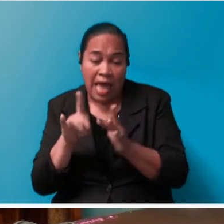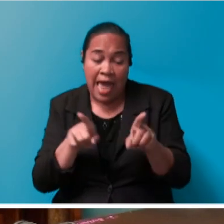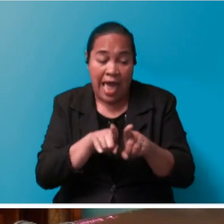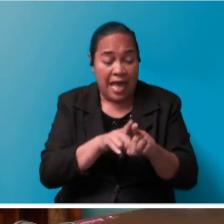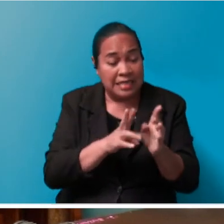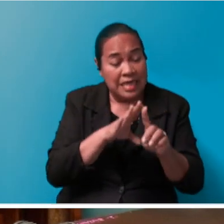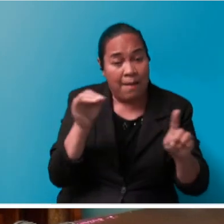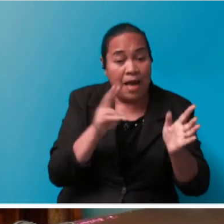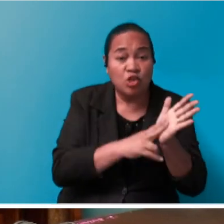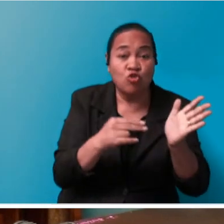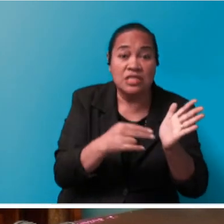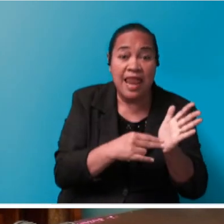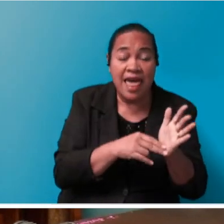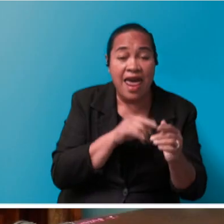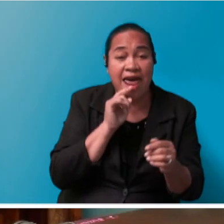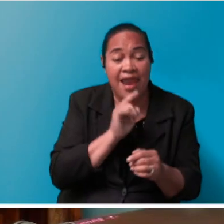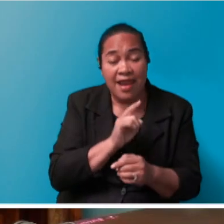example, has been in